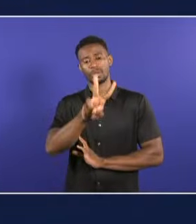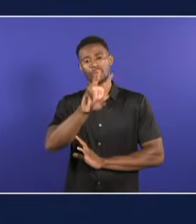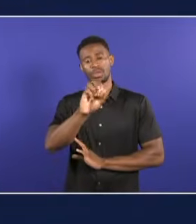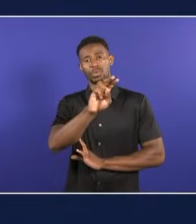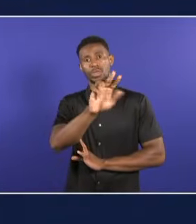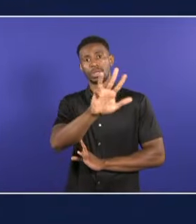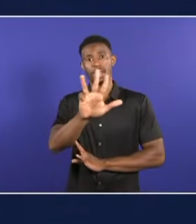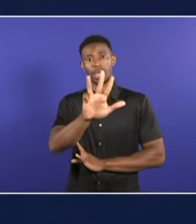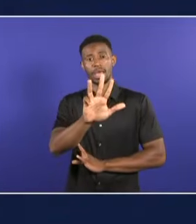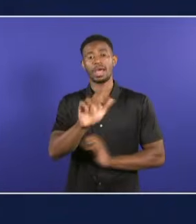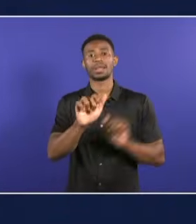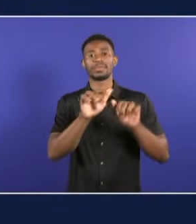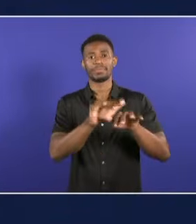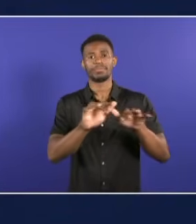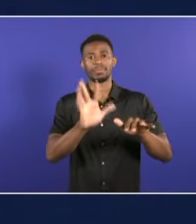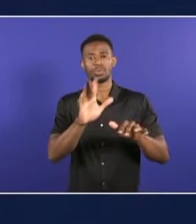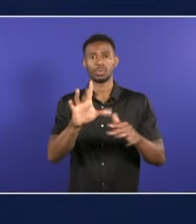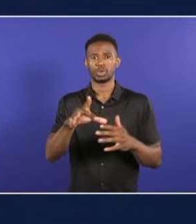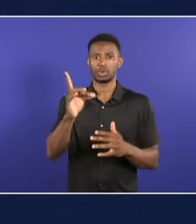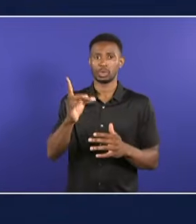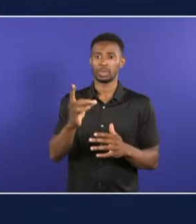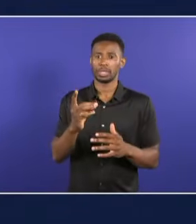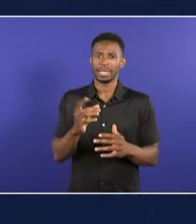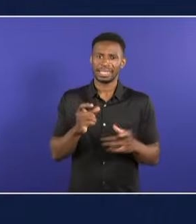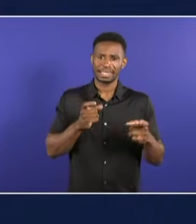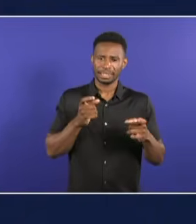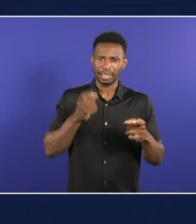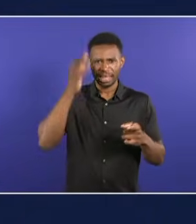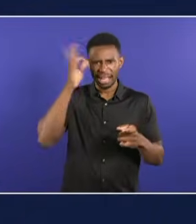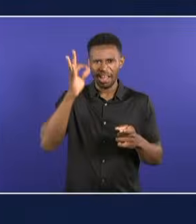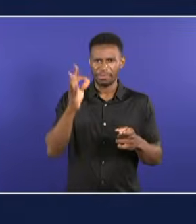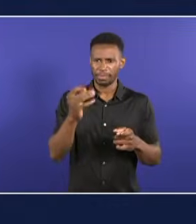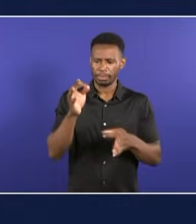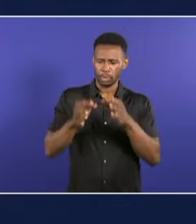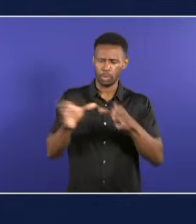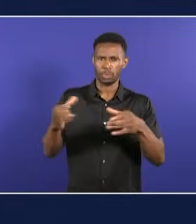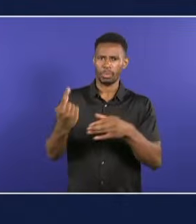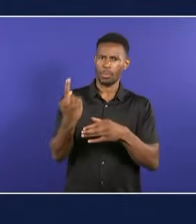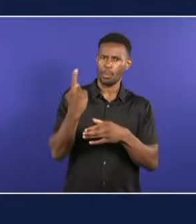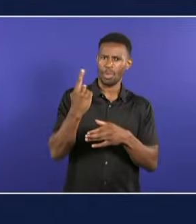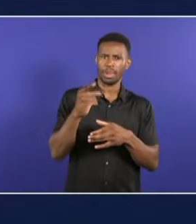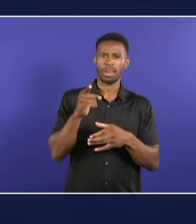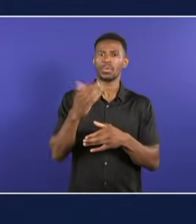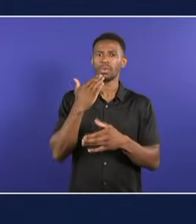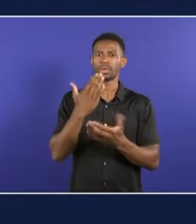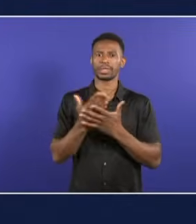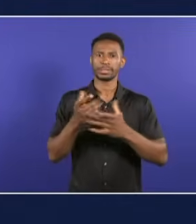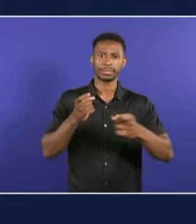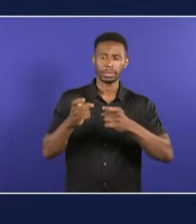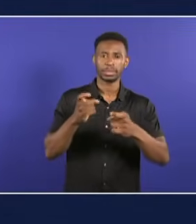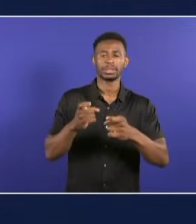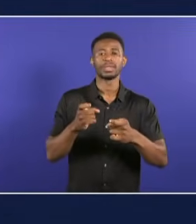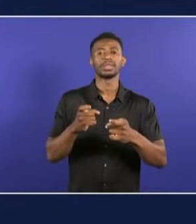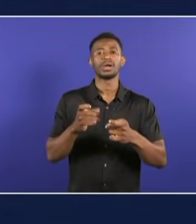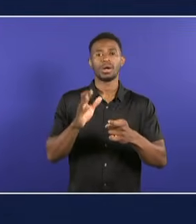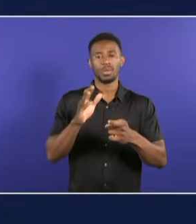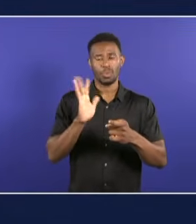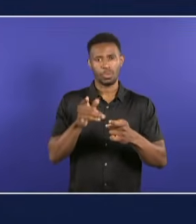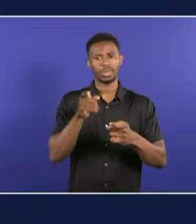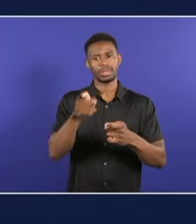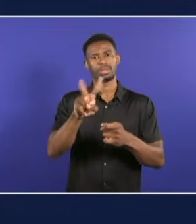our people will choose the national government that will lead this country into a better future. And that is our chance.